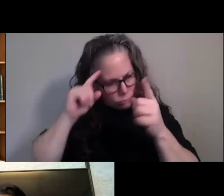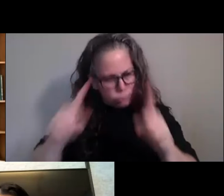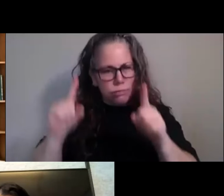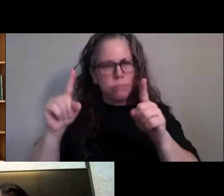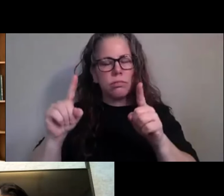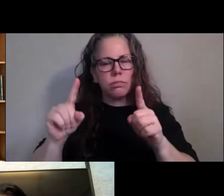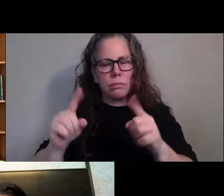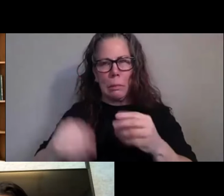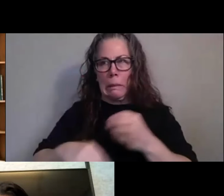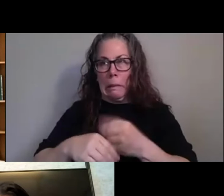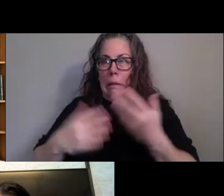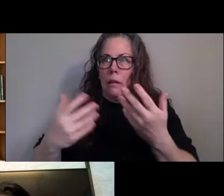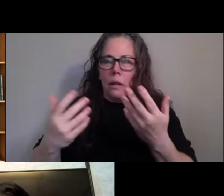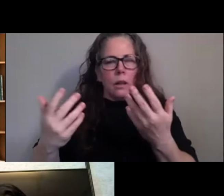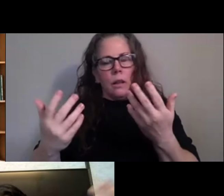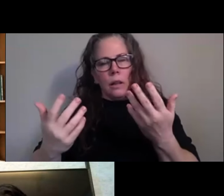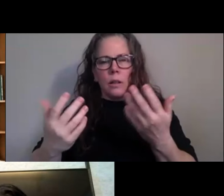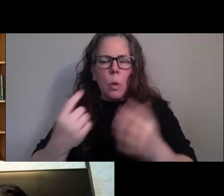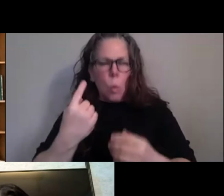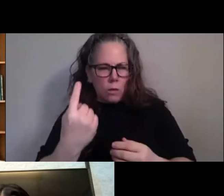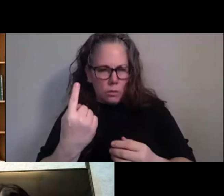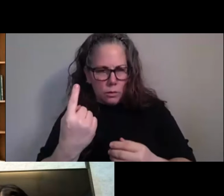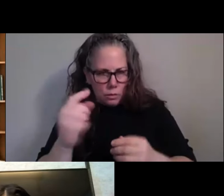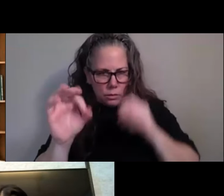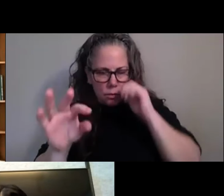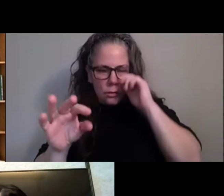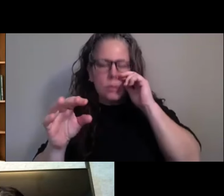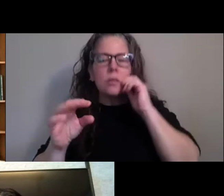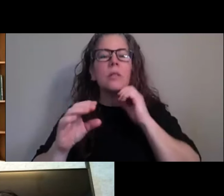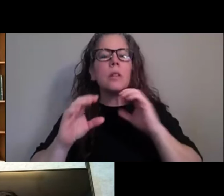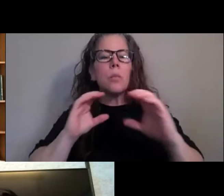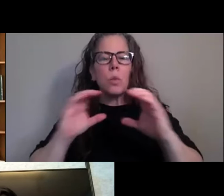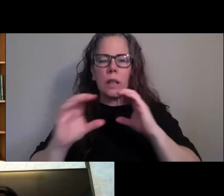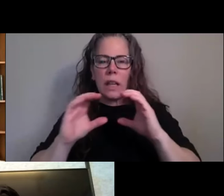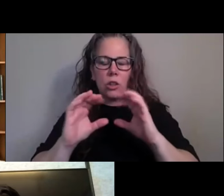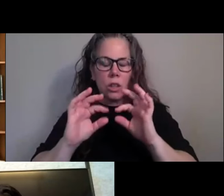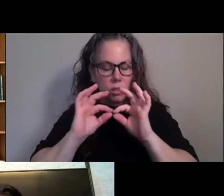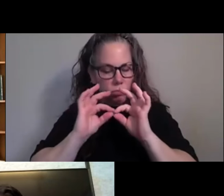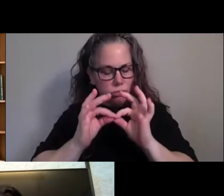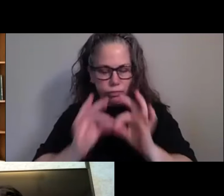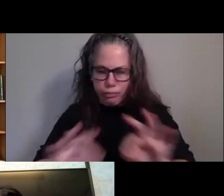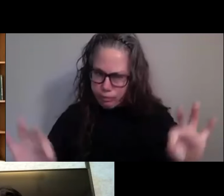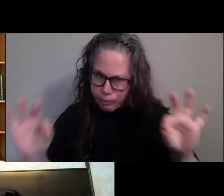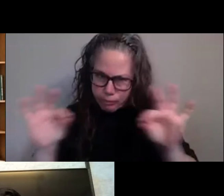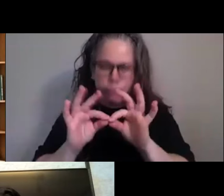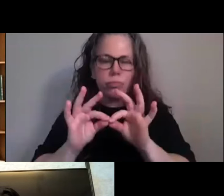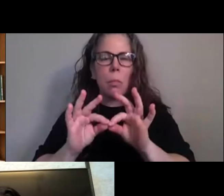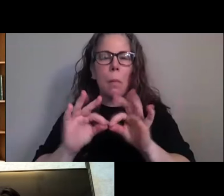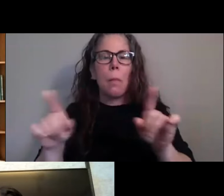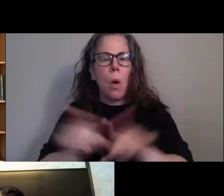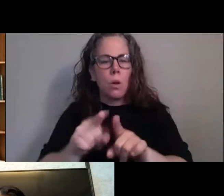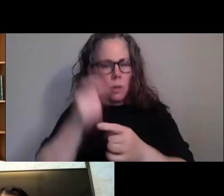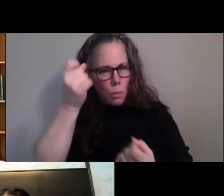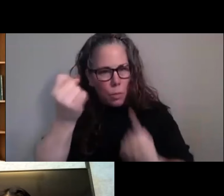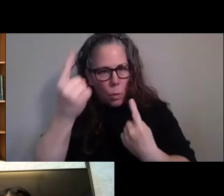personally, like, I think you, something that is heard a lot is like communication is key, but I think in this case, like comprehension is, it's